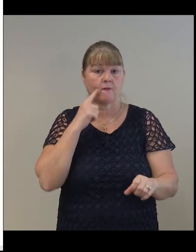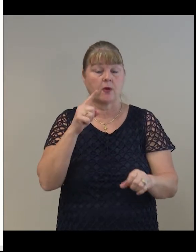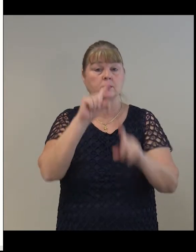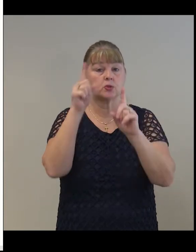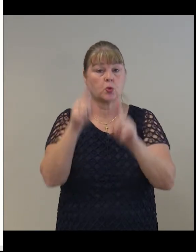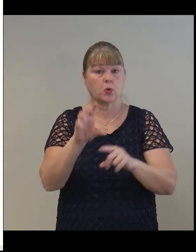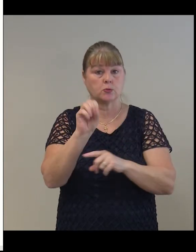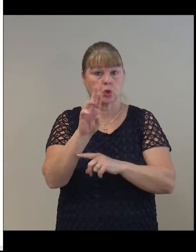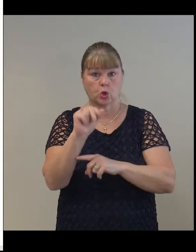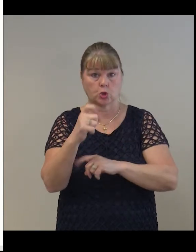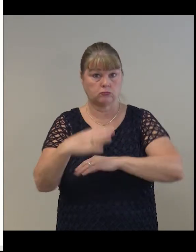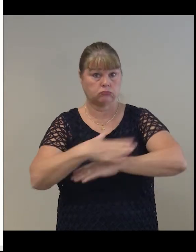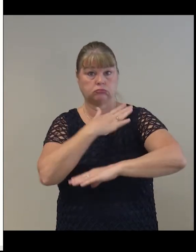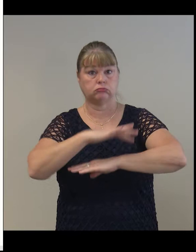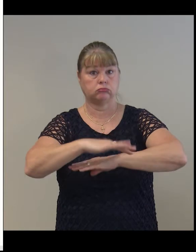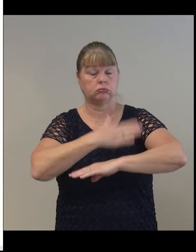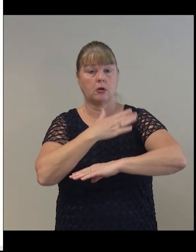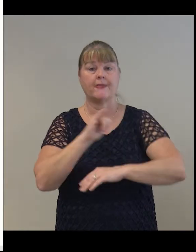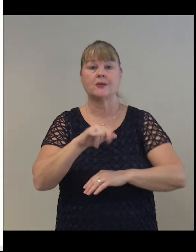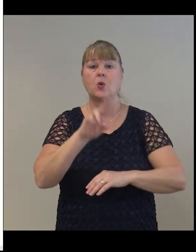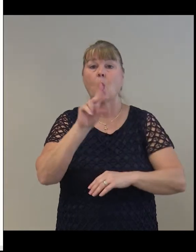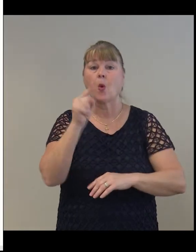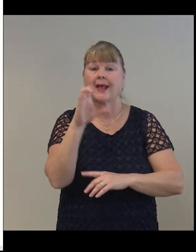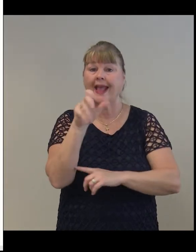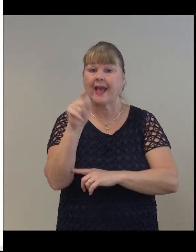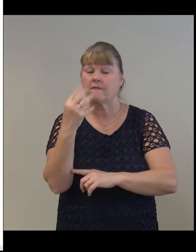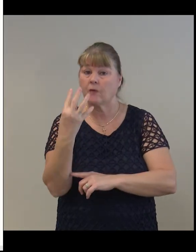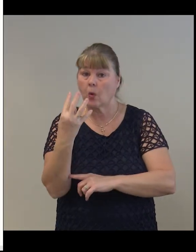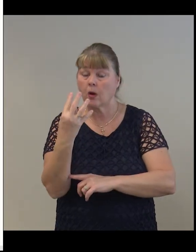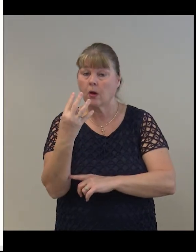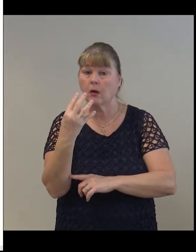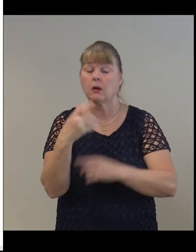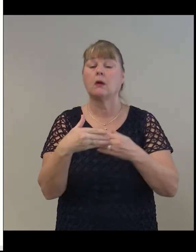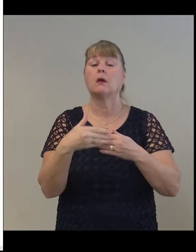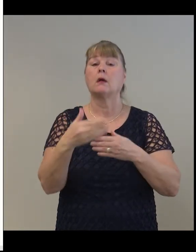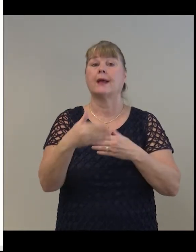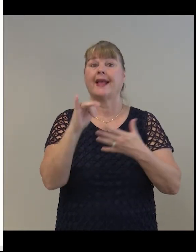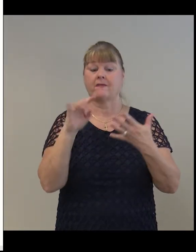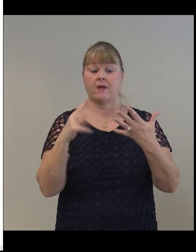Let's take it one step further and see what a Category 5 looks like.